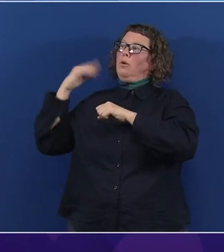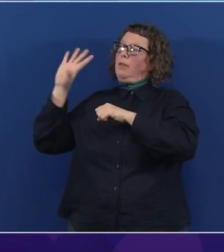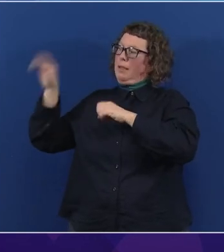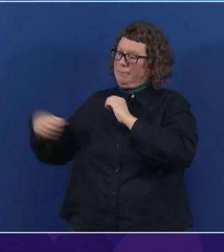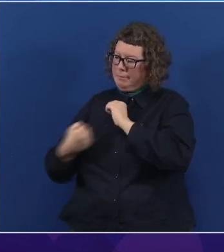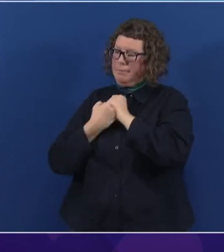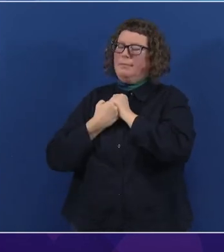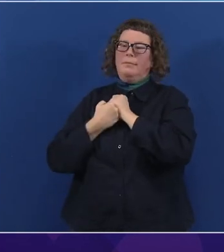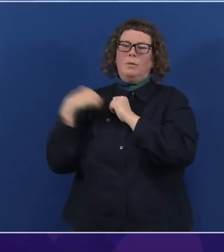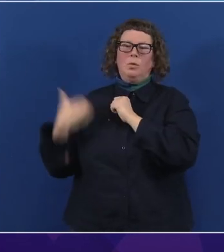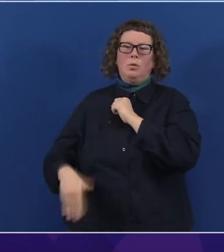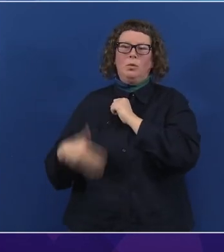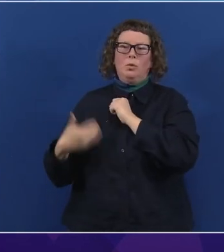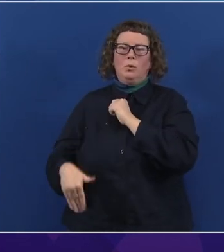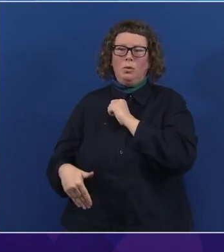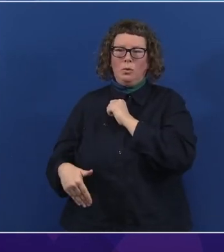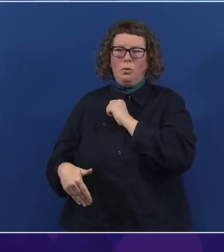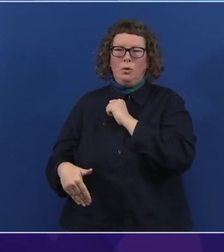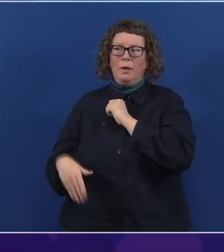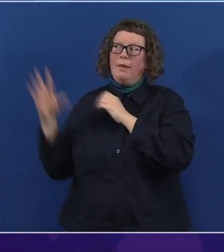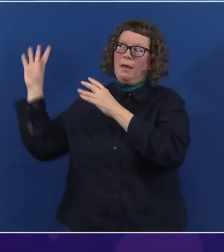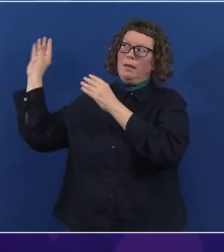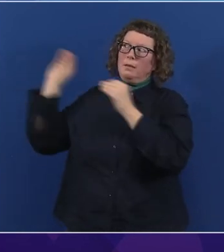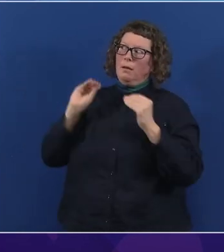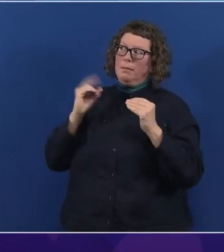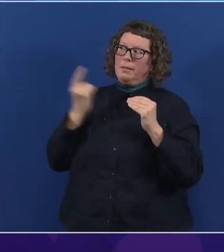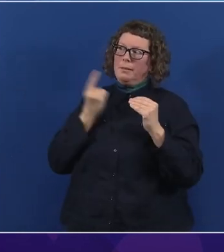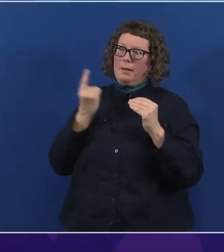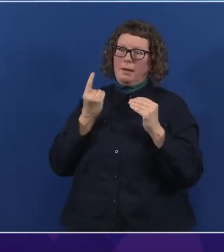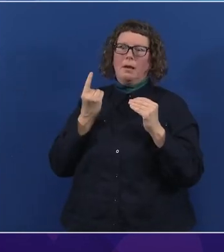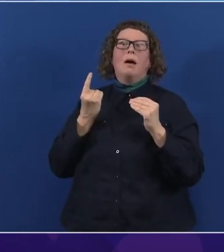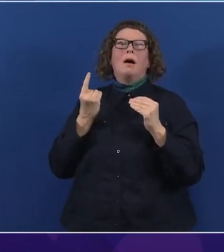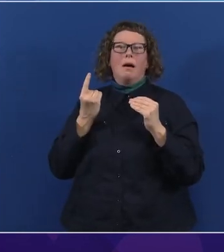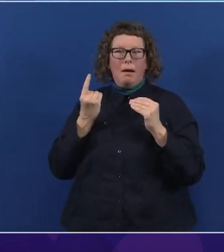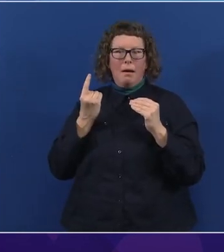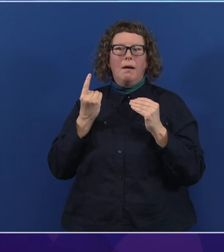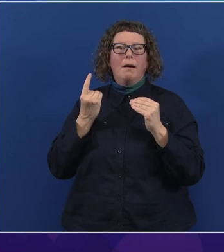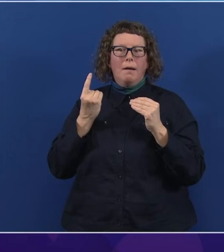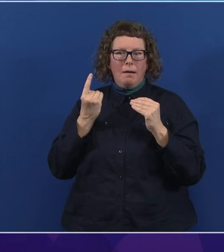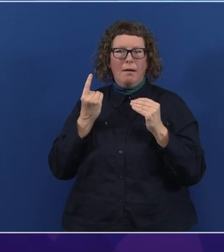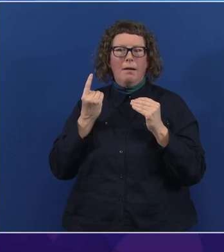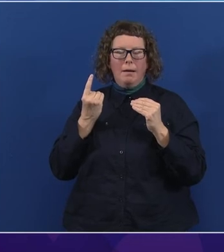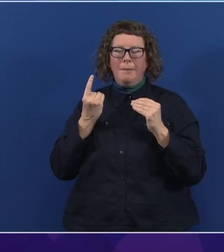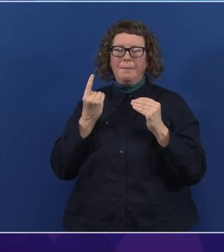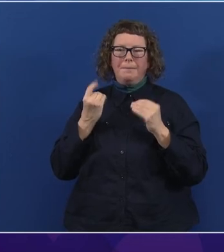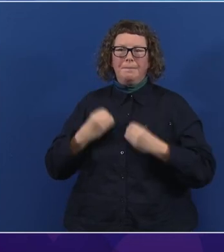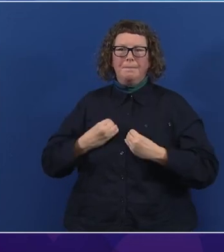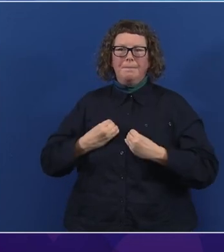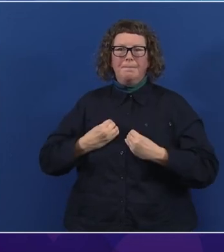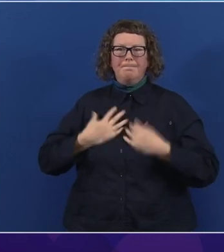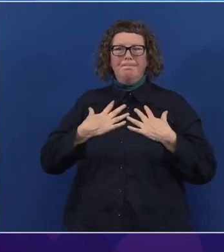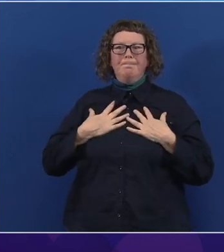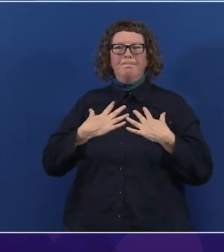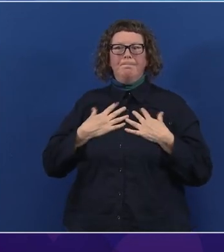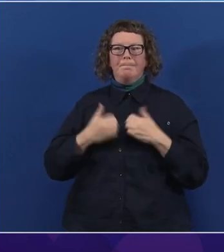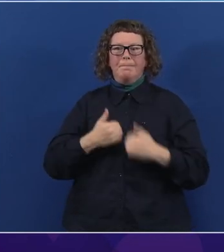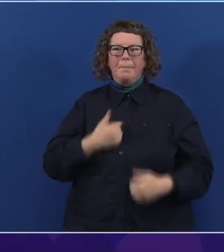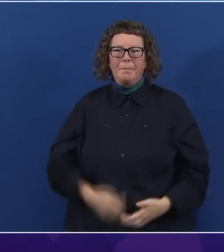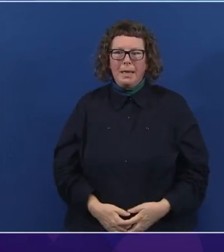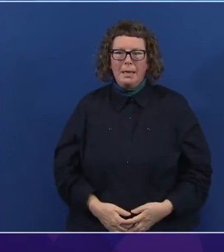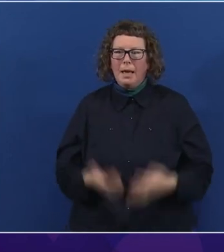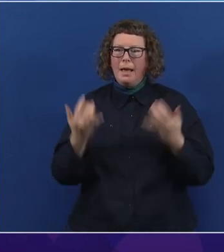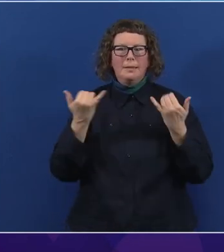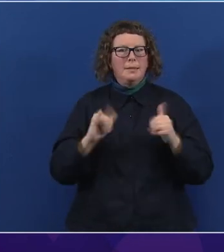me under their wing, they taught me something that resonated with me and